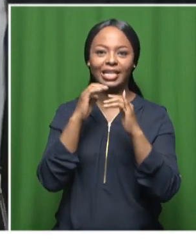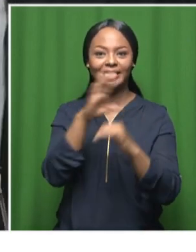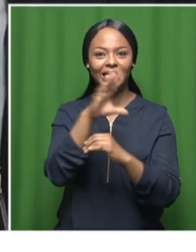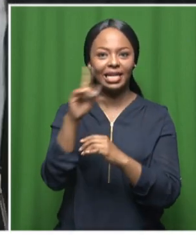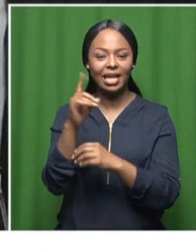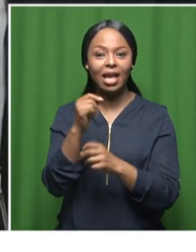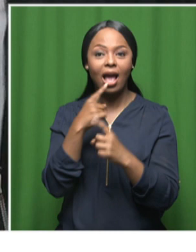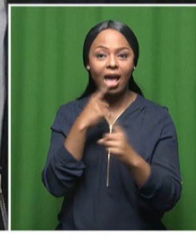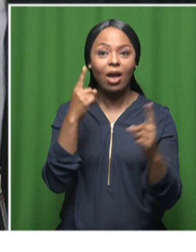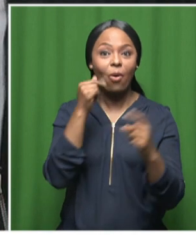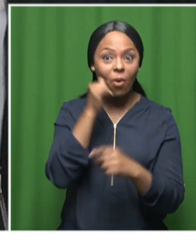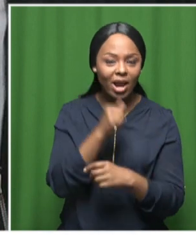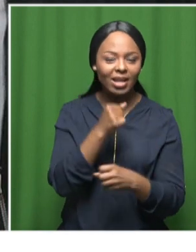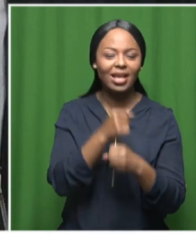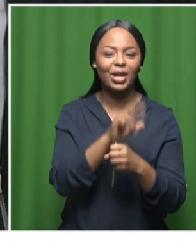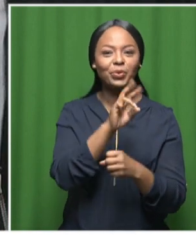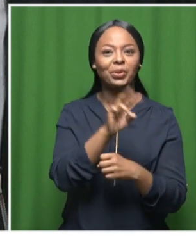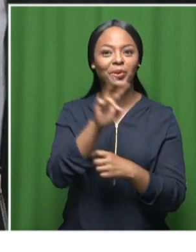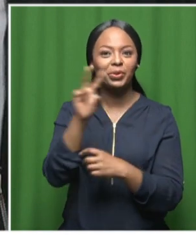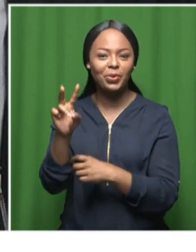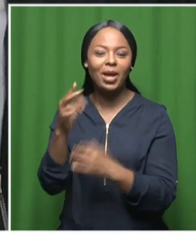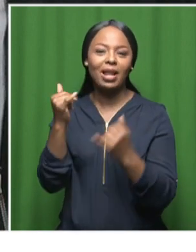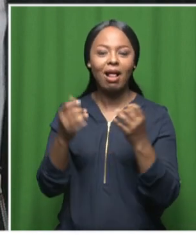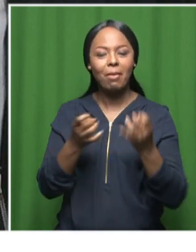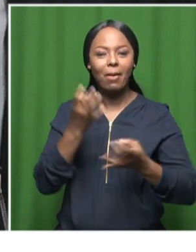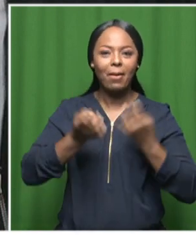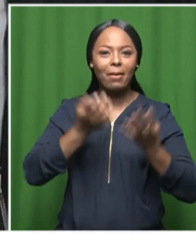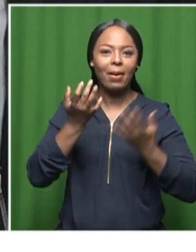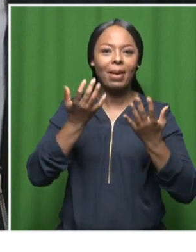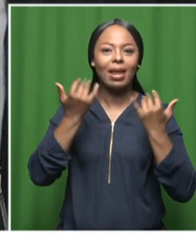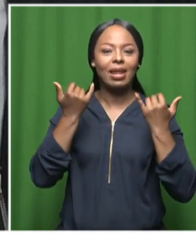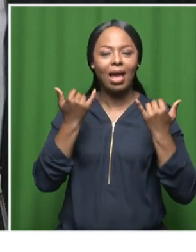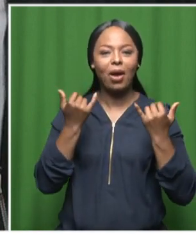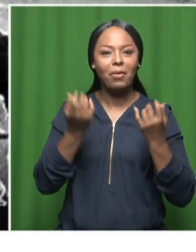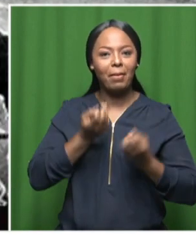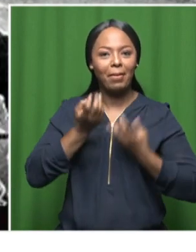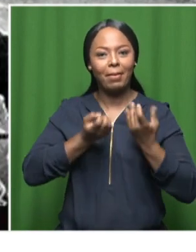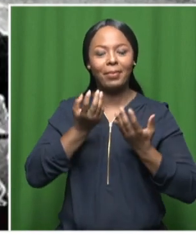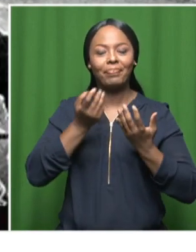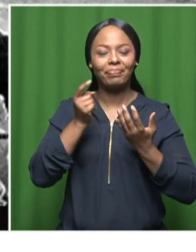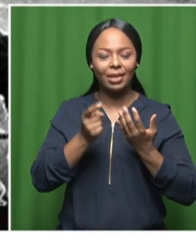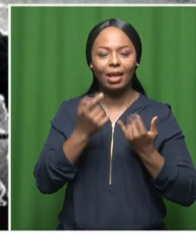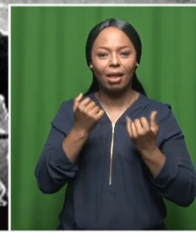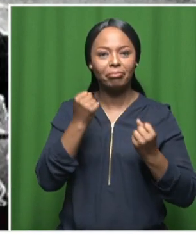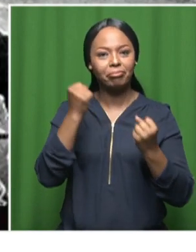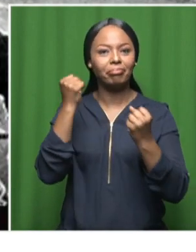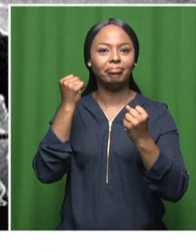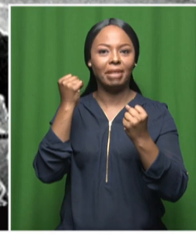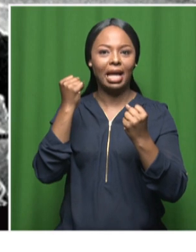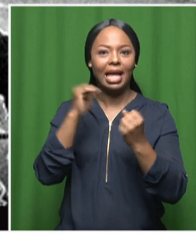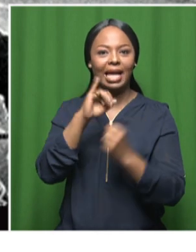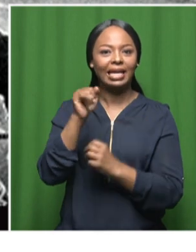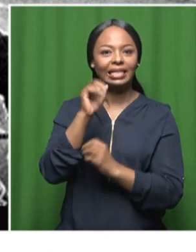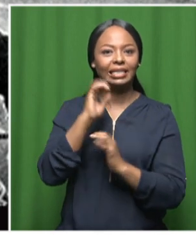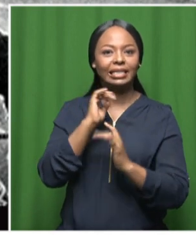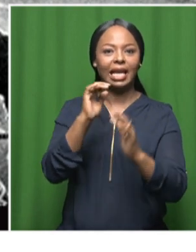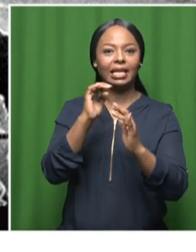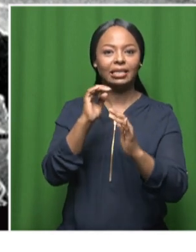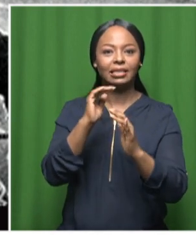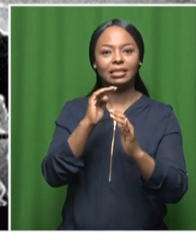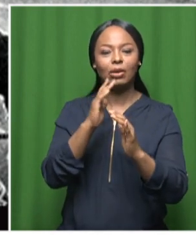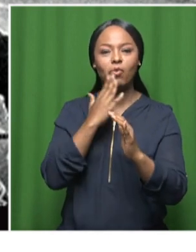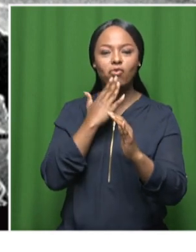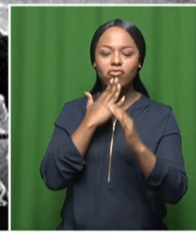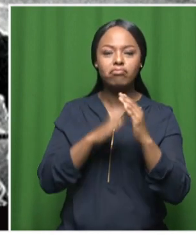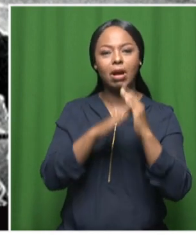in 2022. Now, to help us unpack the jazz albums that stood out, we have invited Metro FM's The Urban Jazz